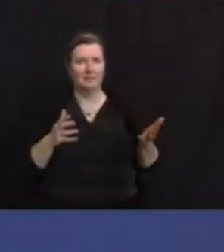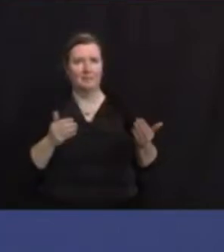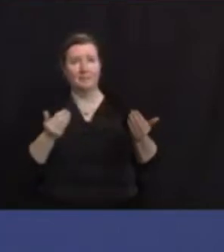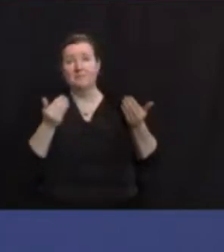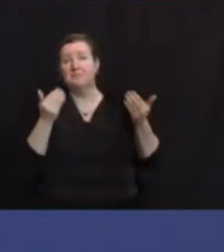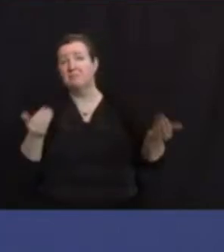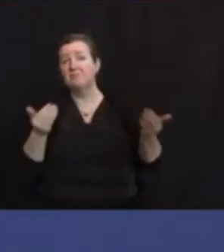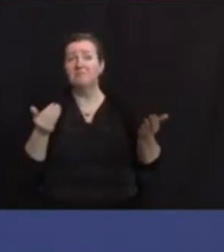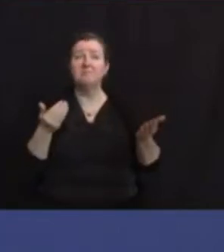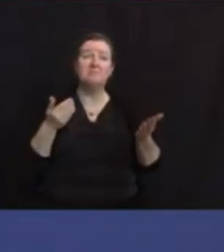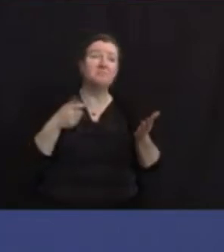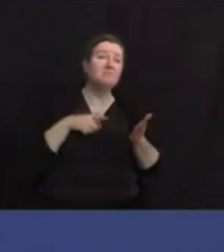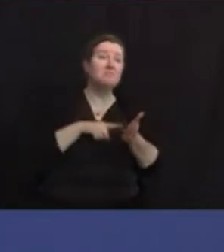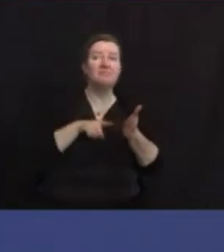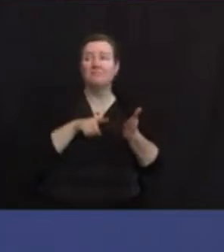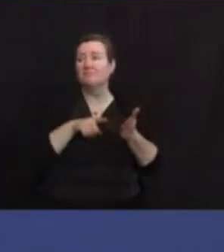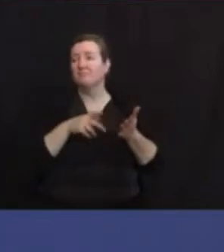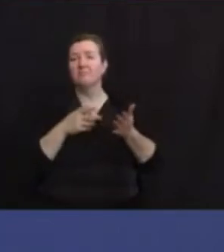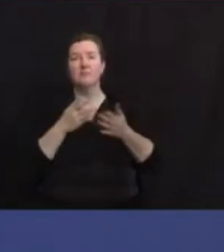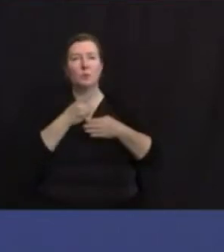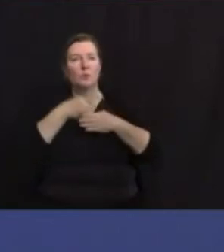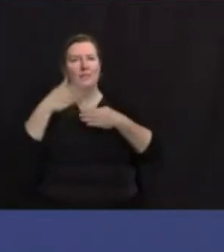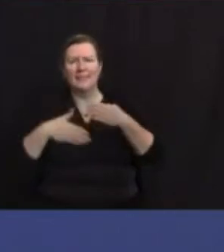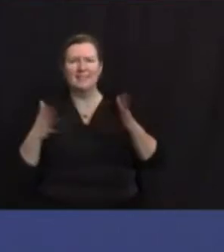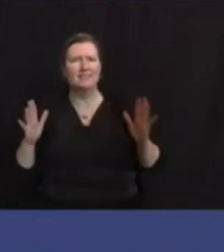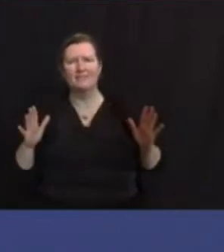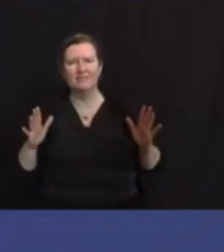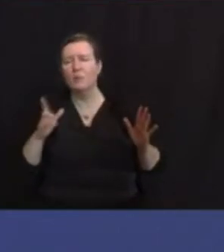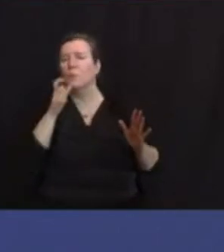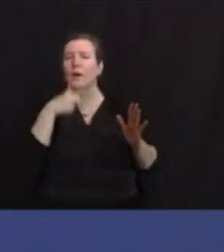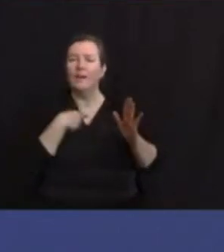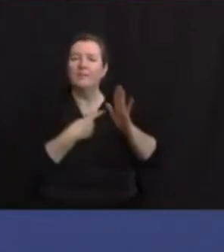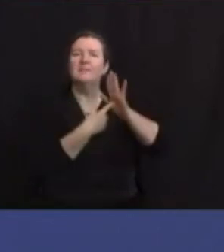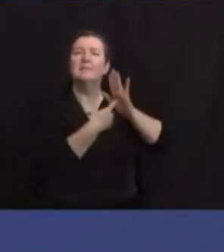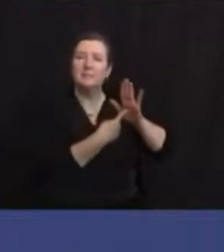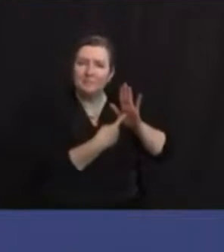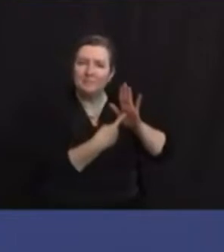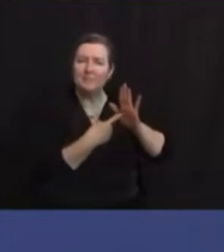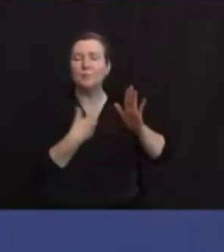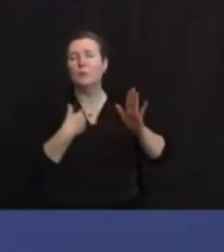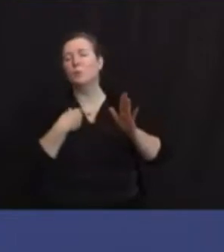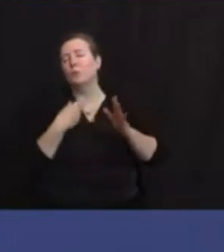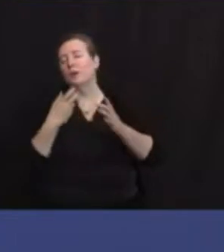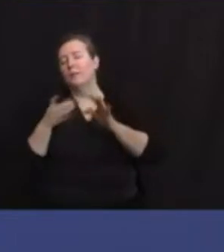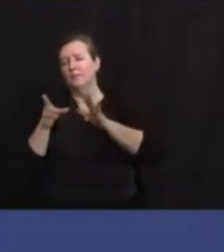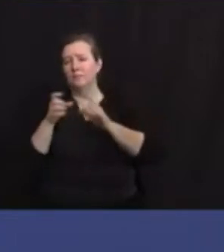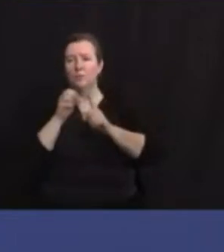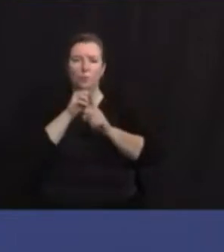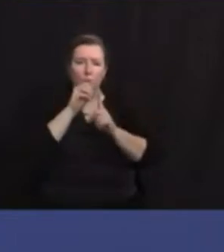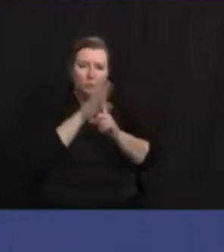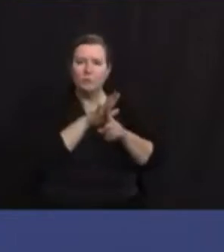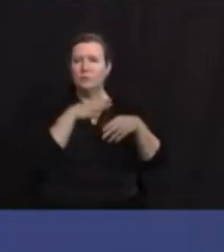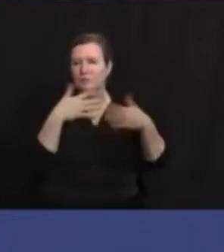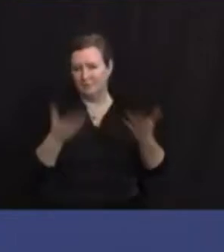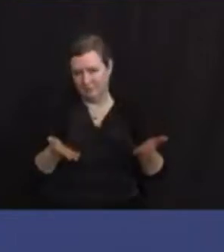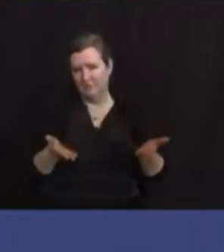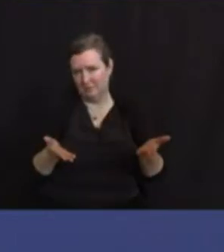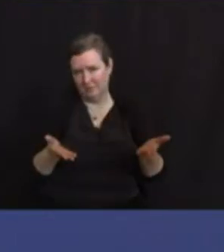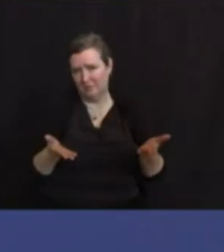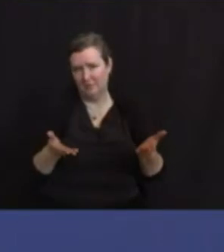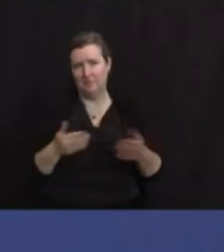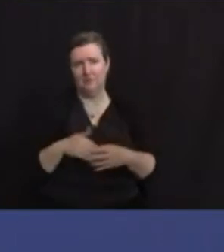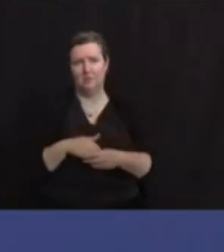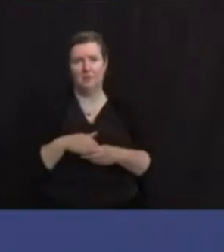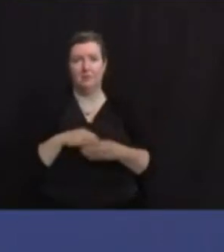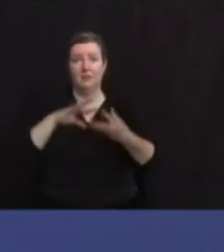the numbers. These guys on my right can add to that. I mean, the variants we've mentioned is a contextual important factor right